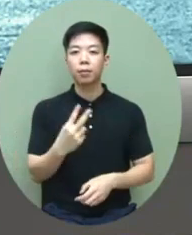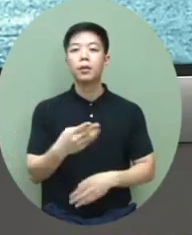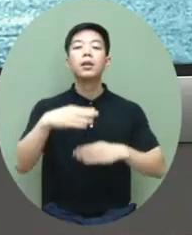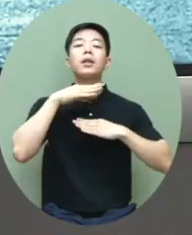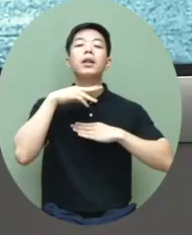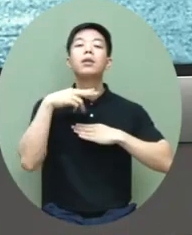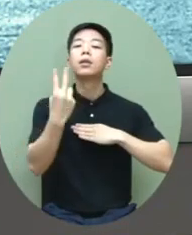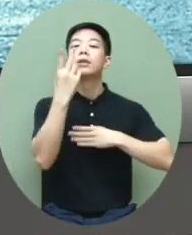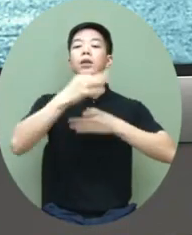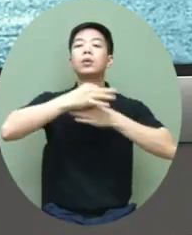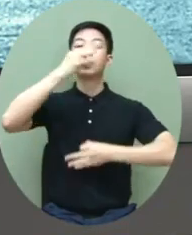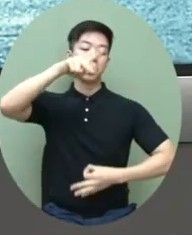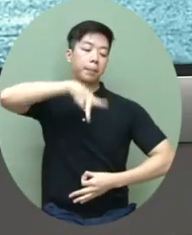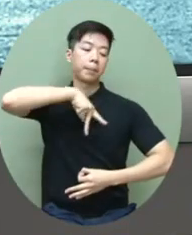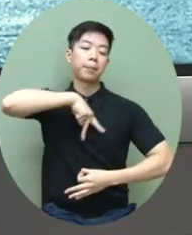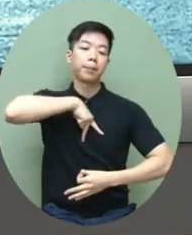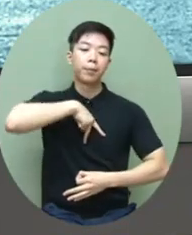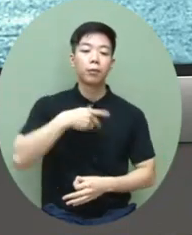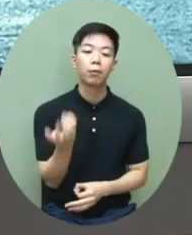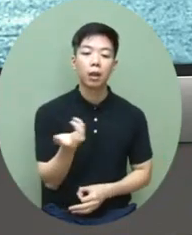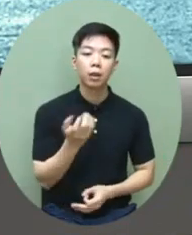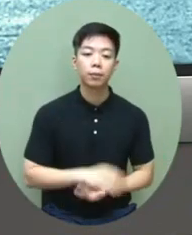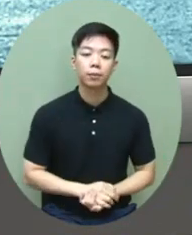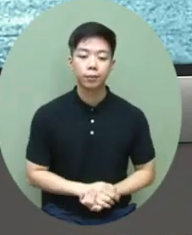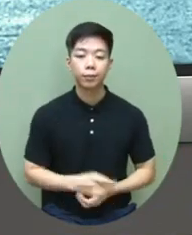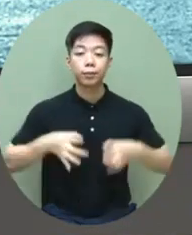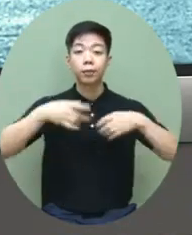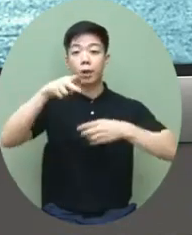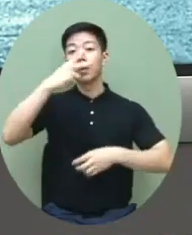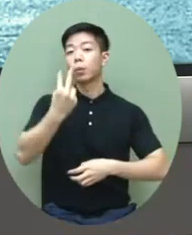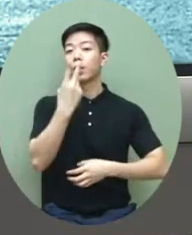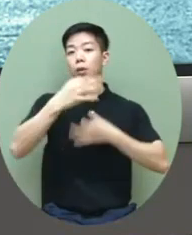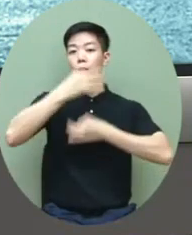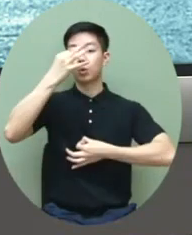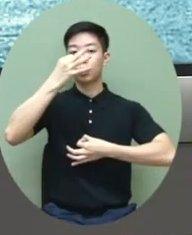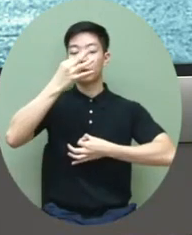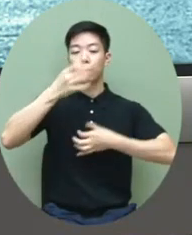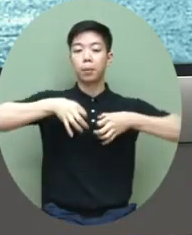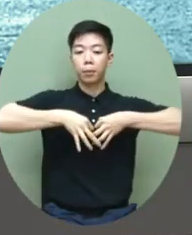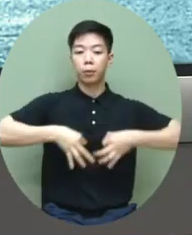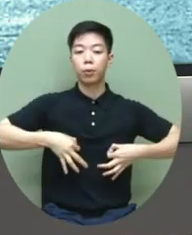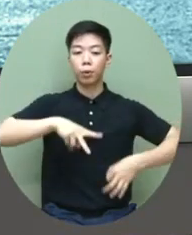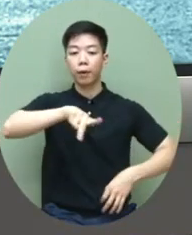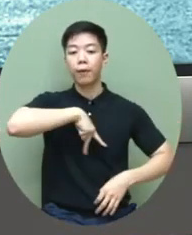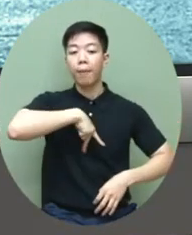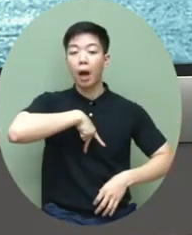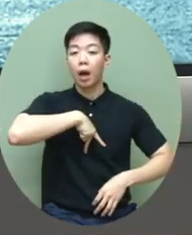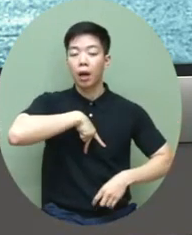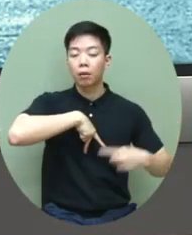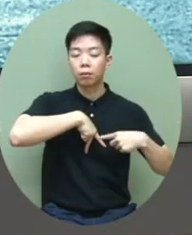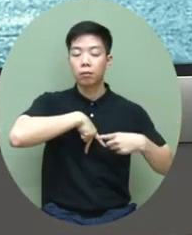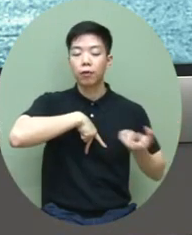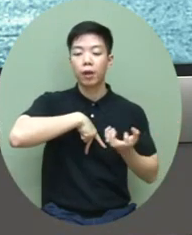bronchus due to the virus, in this case is in because of the COVID-19